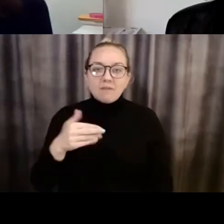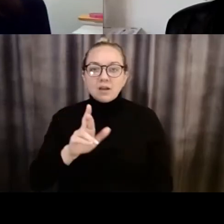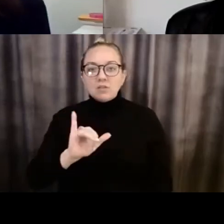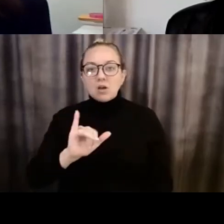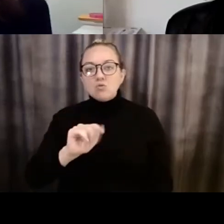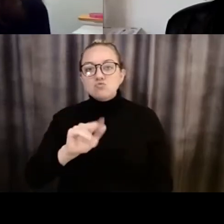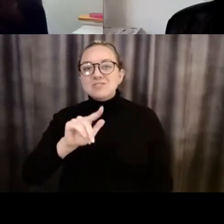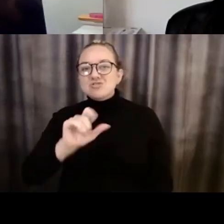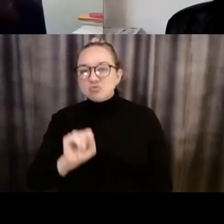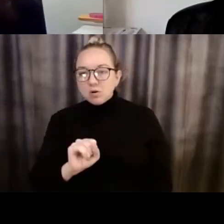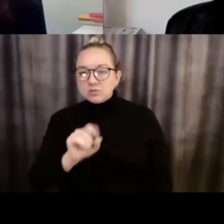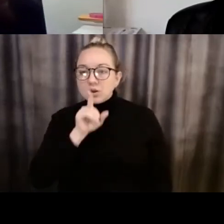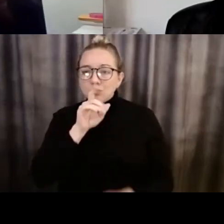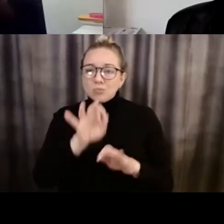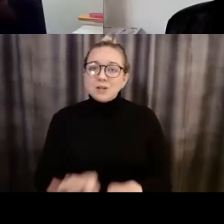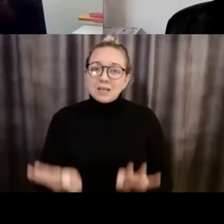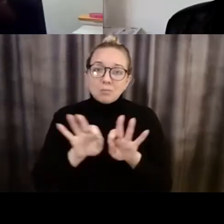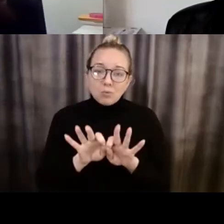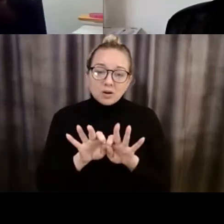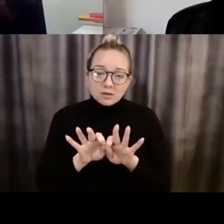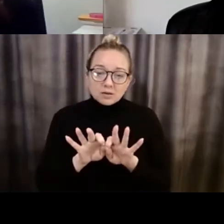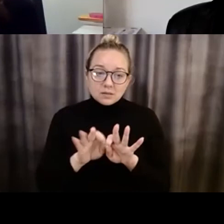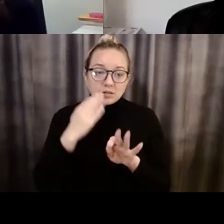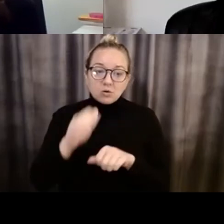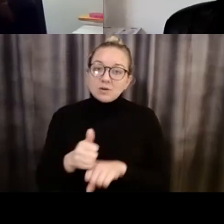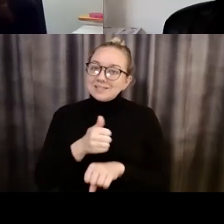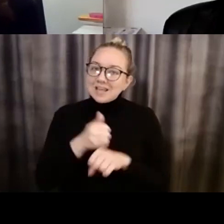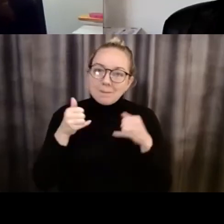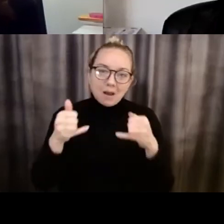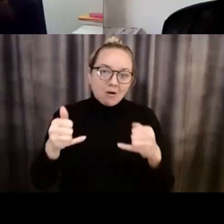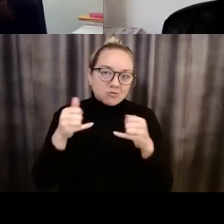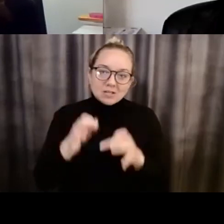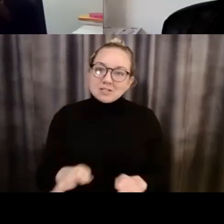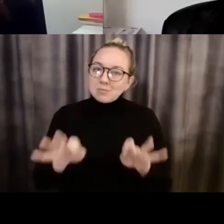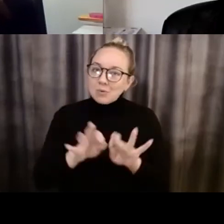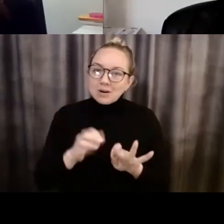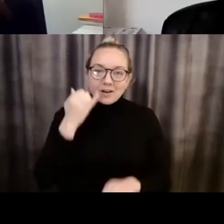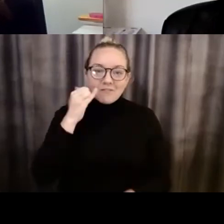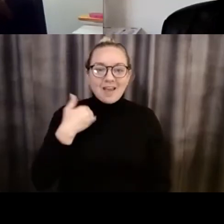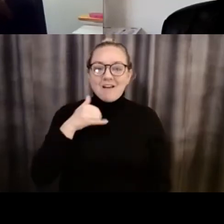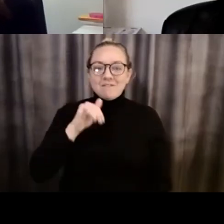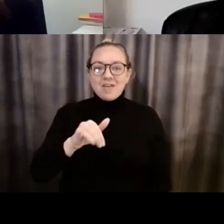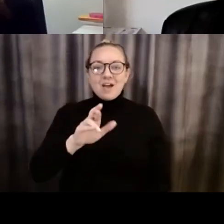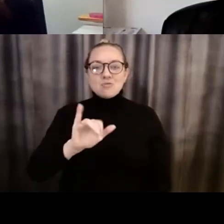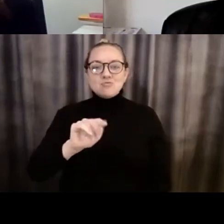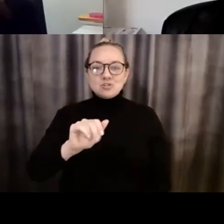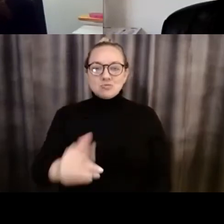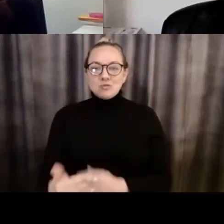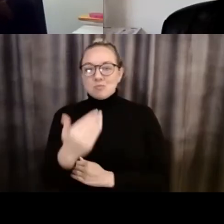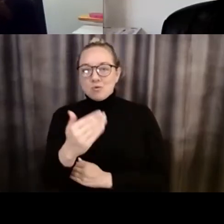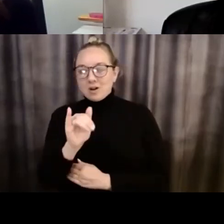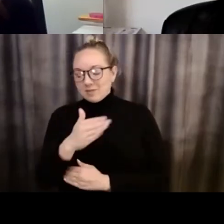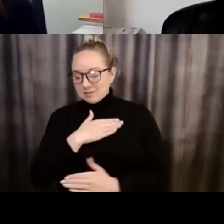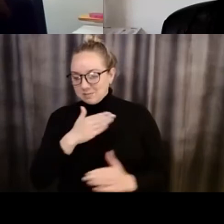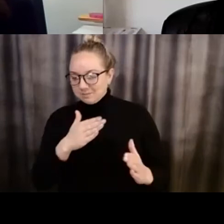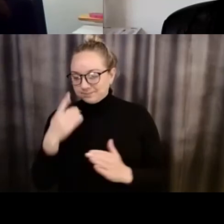to all the questions we talked about, boundaries, setting boundaries, you know, like if I have that ritual in the morning and this is what I do before I go to work,